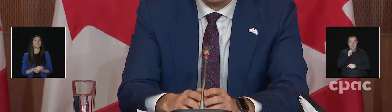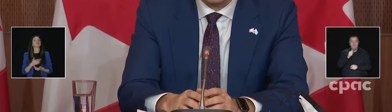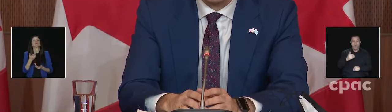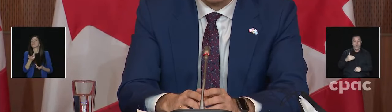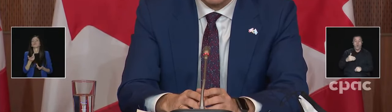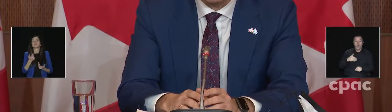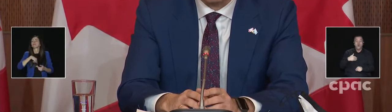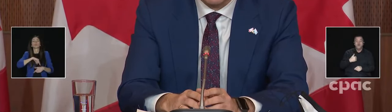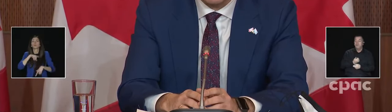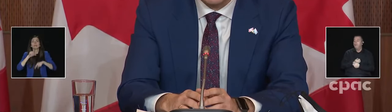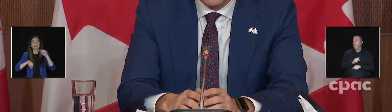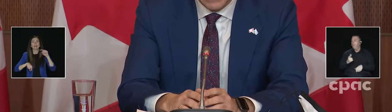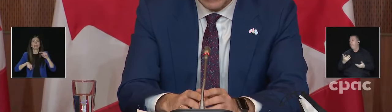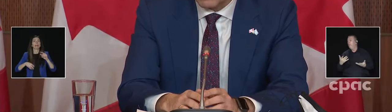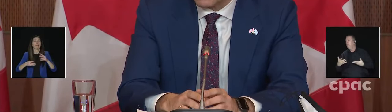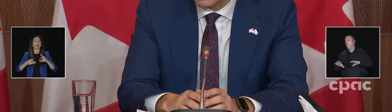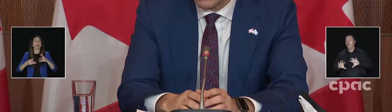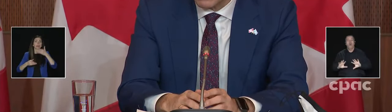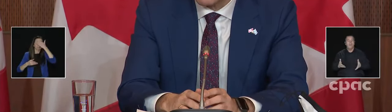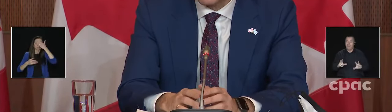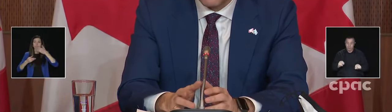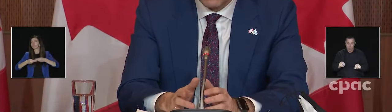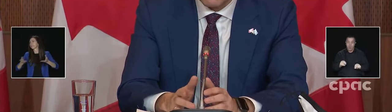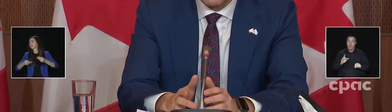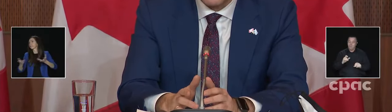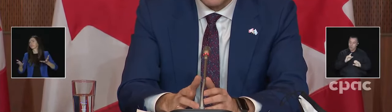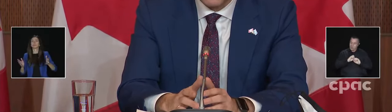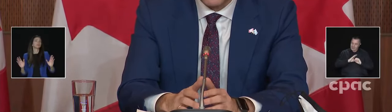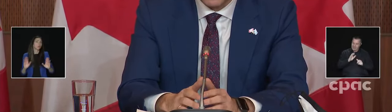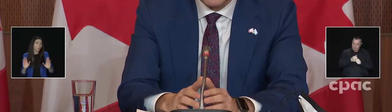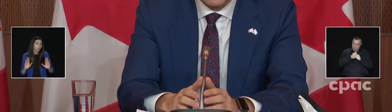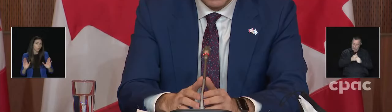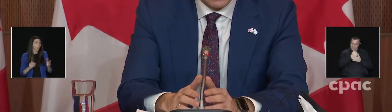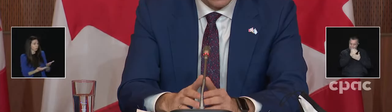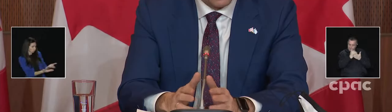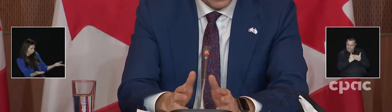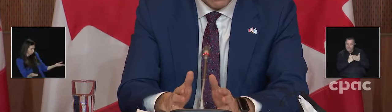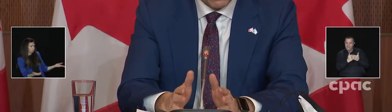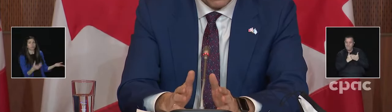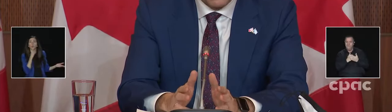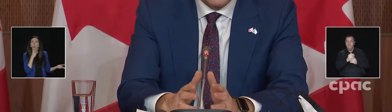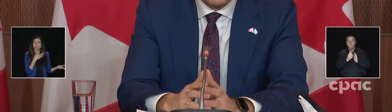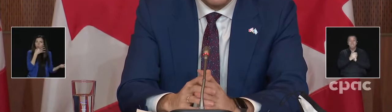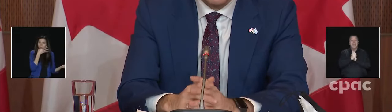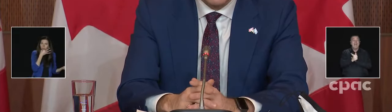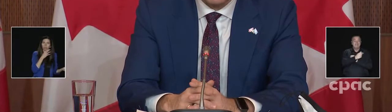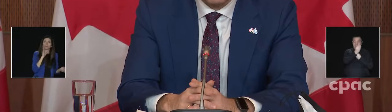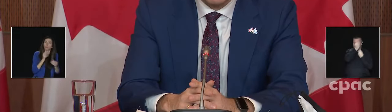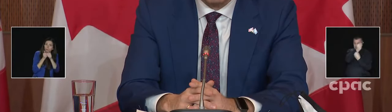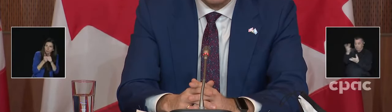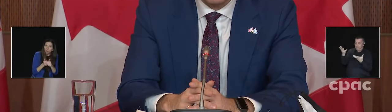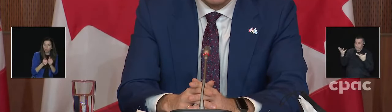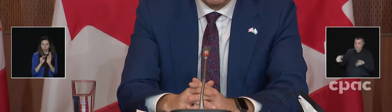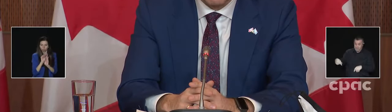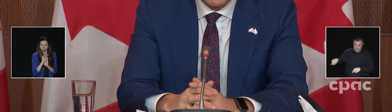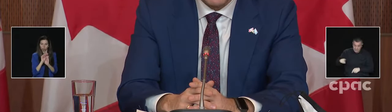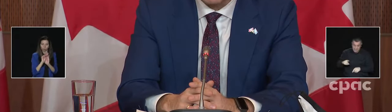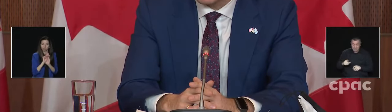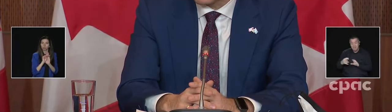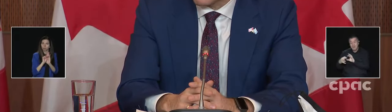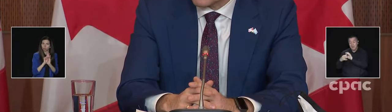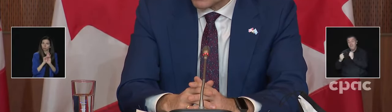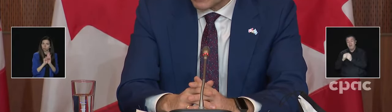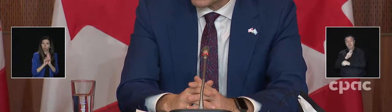directives, the guidelines provided by experts in collaboration with provinces and territories, these guidelines are very important, and they've been not only